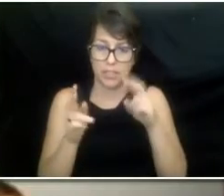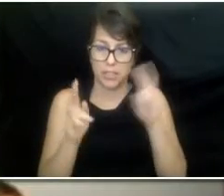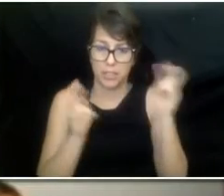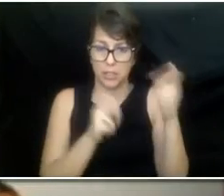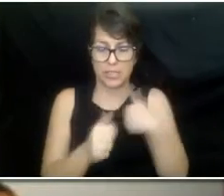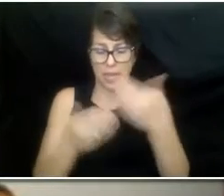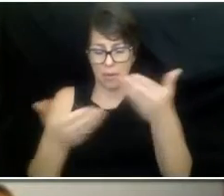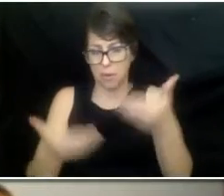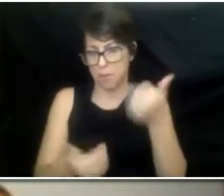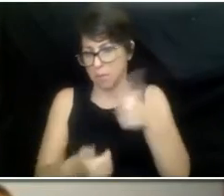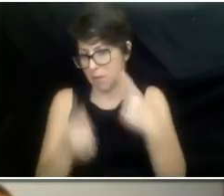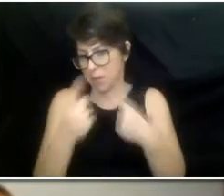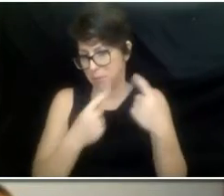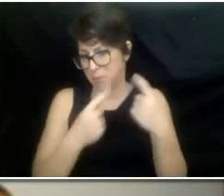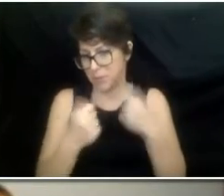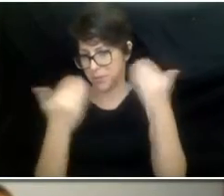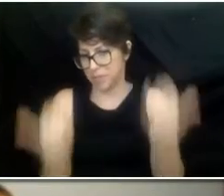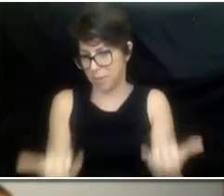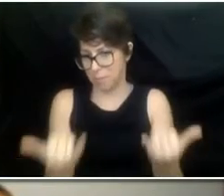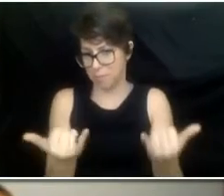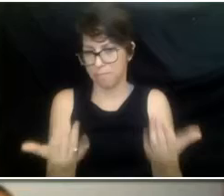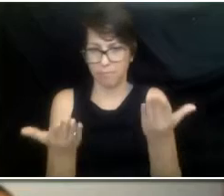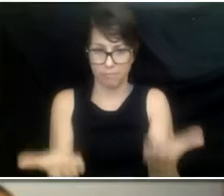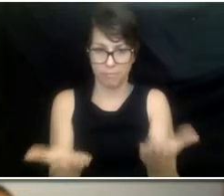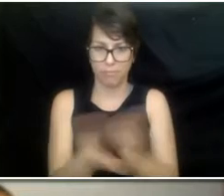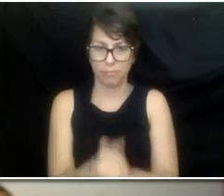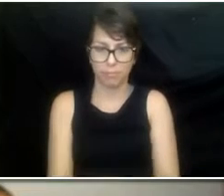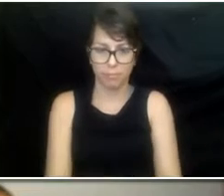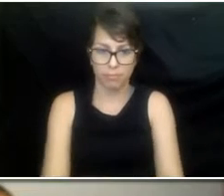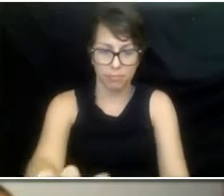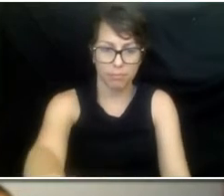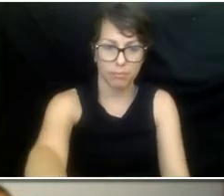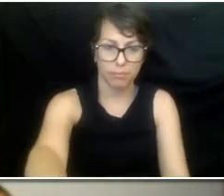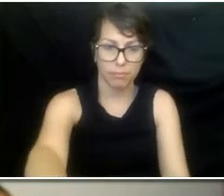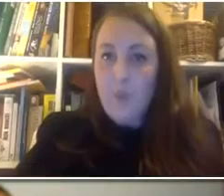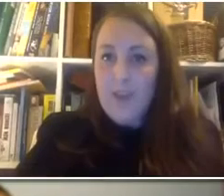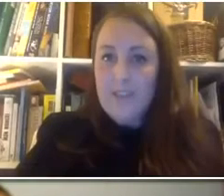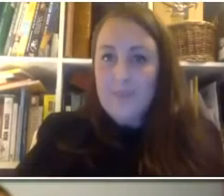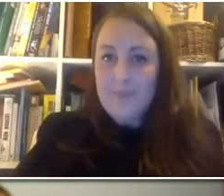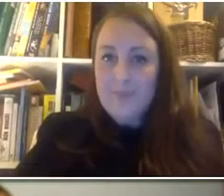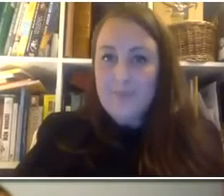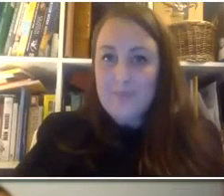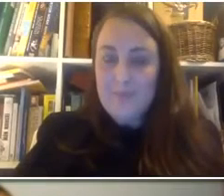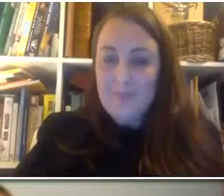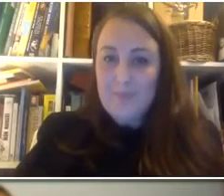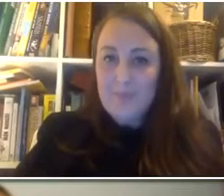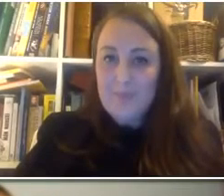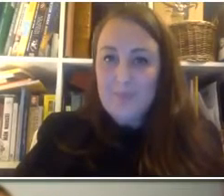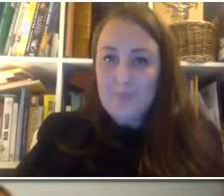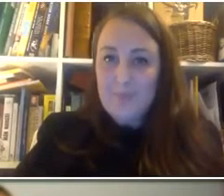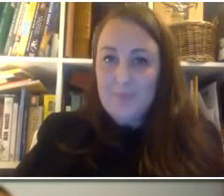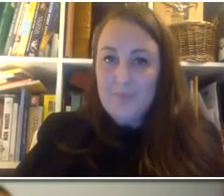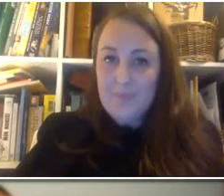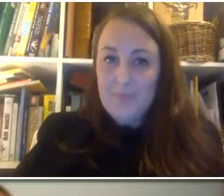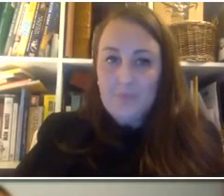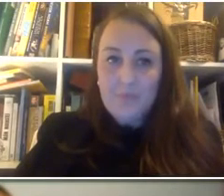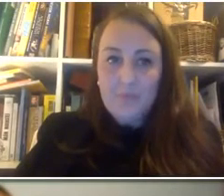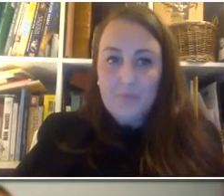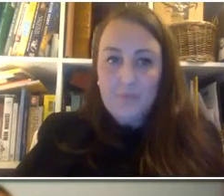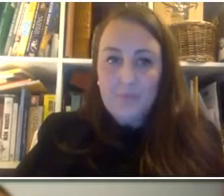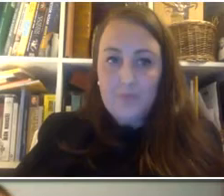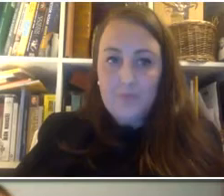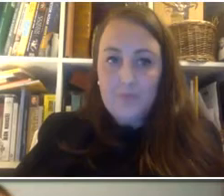all and members of the council I am deputy chief Kathleen white the commanding officer of the New York City Police Department's domestic violence